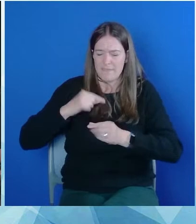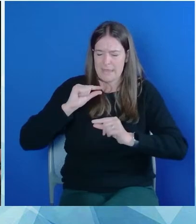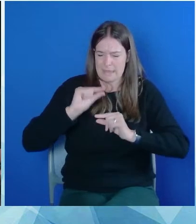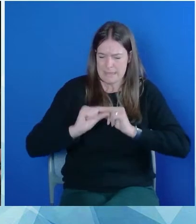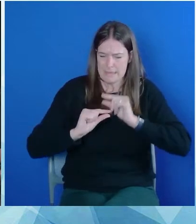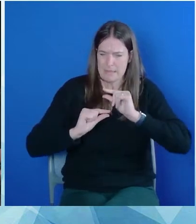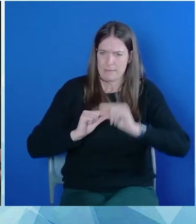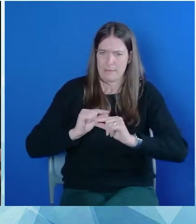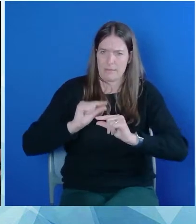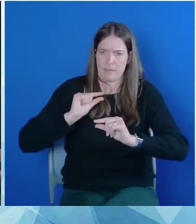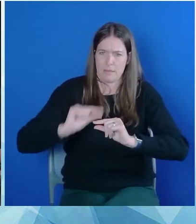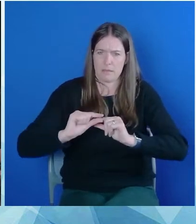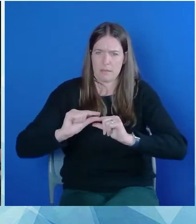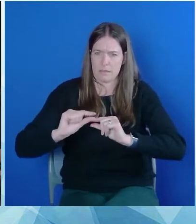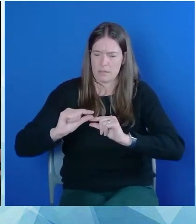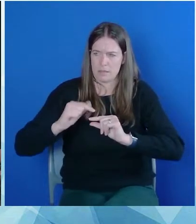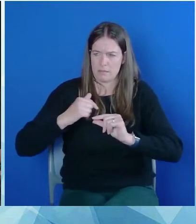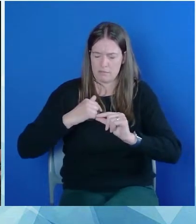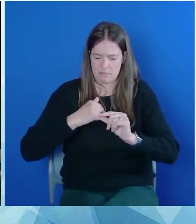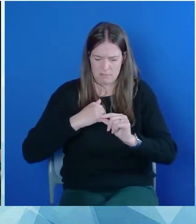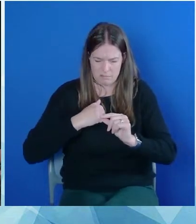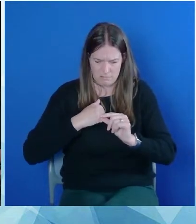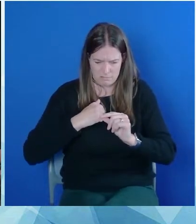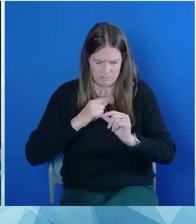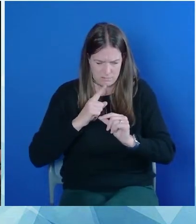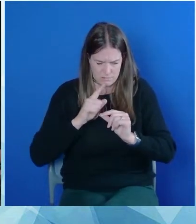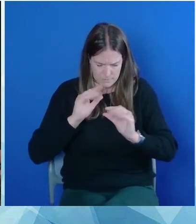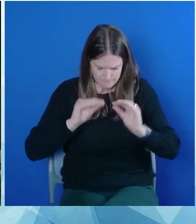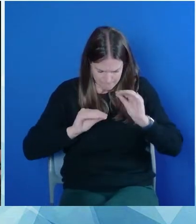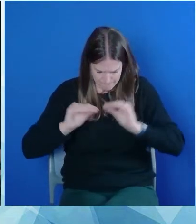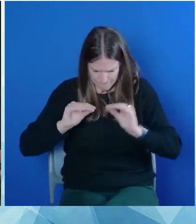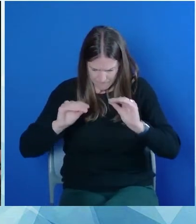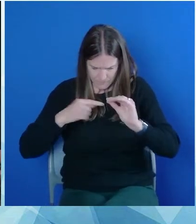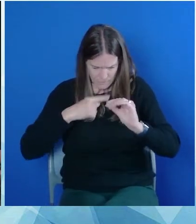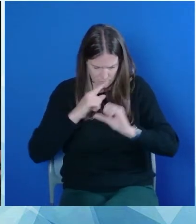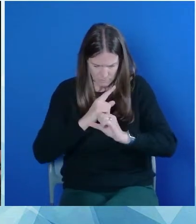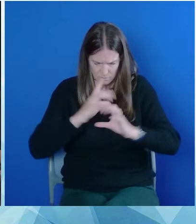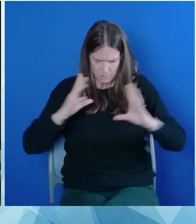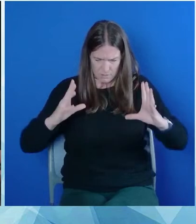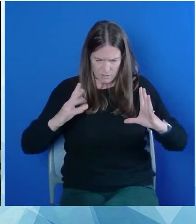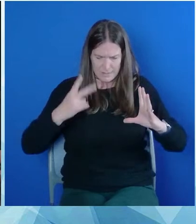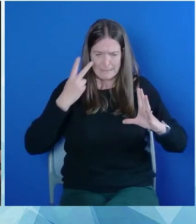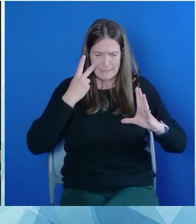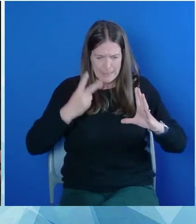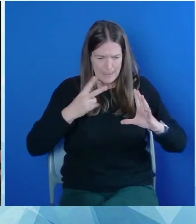up and you actually see a pattern,